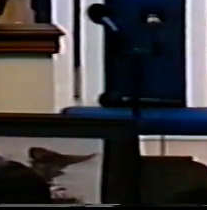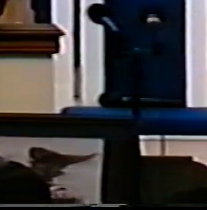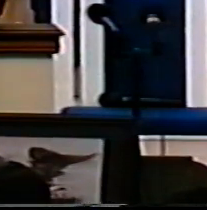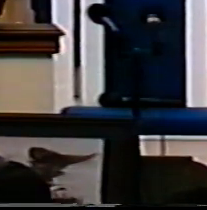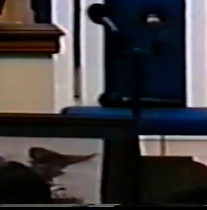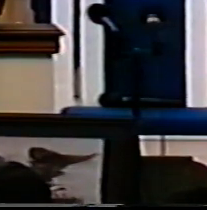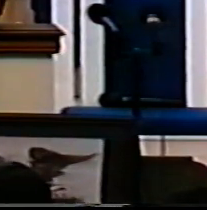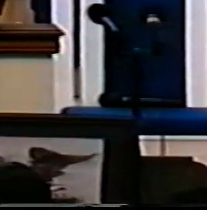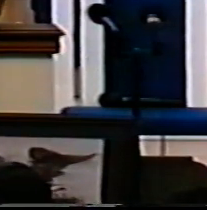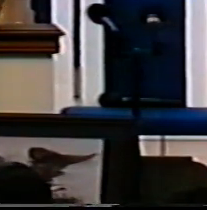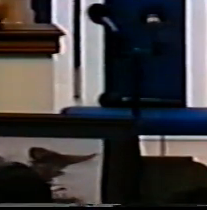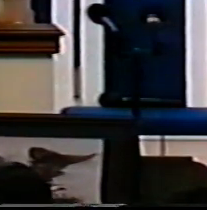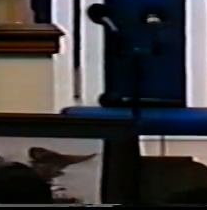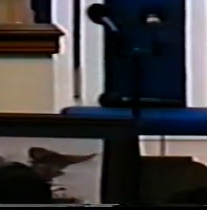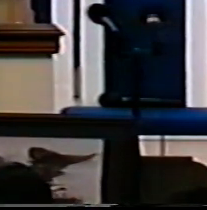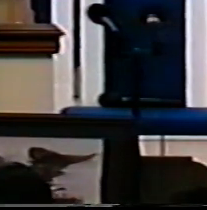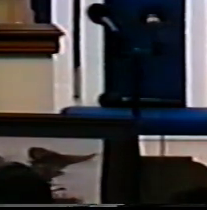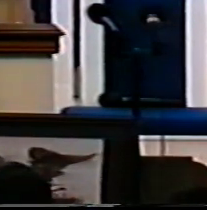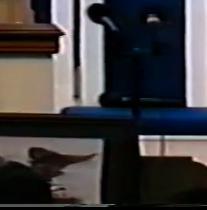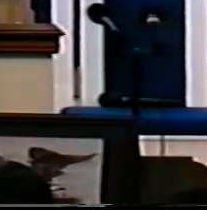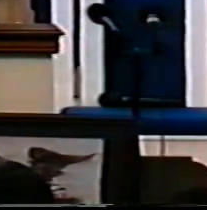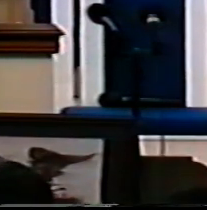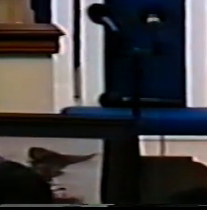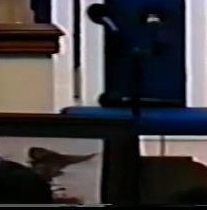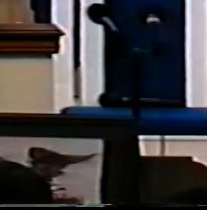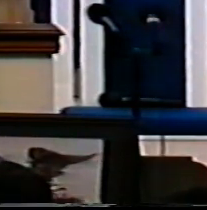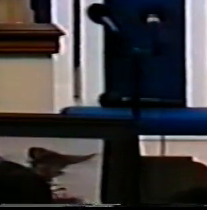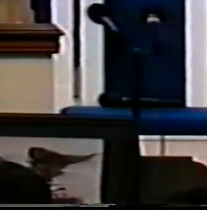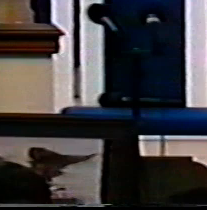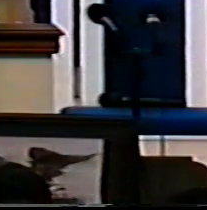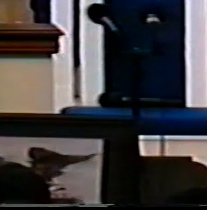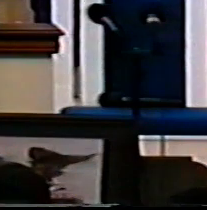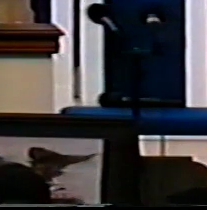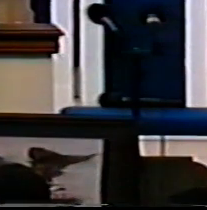that's been saved has been added to your account.